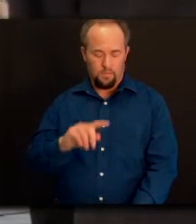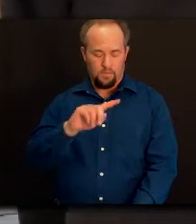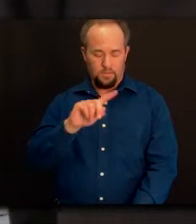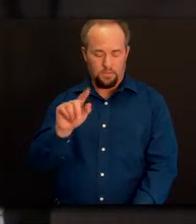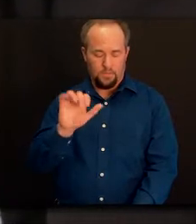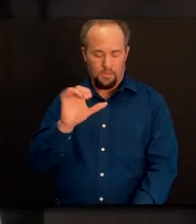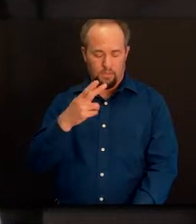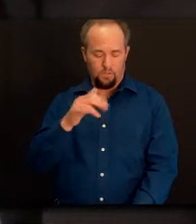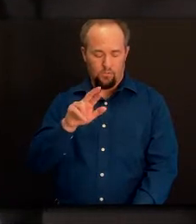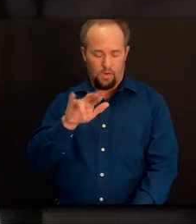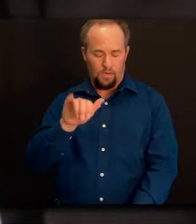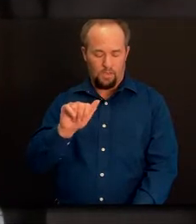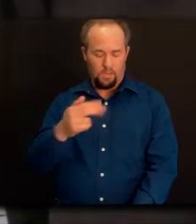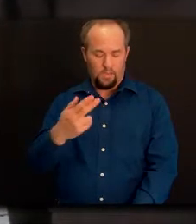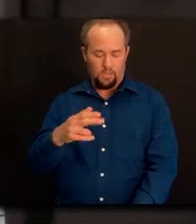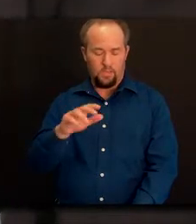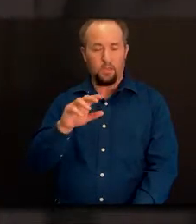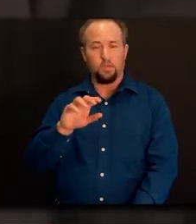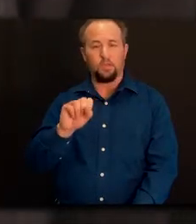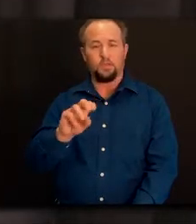Zachariah Wilson Smith.